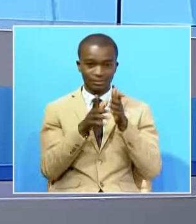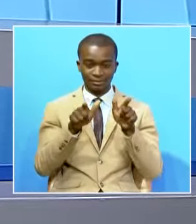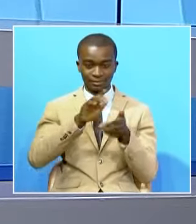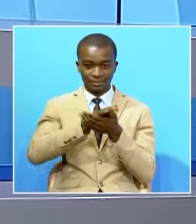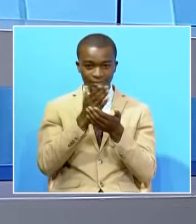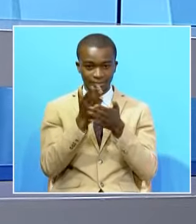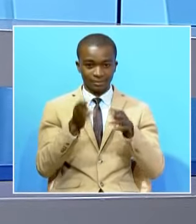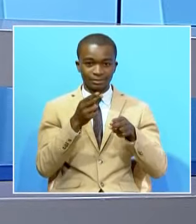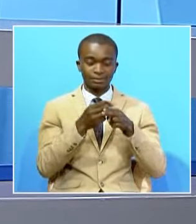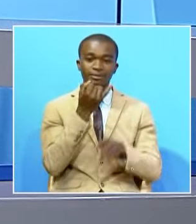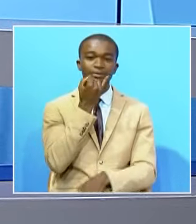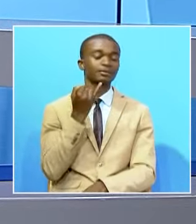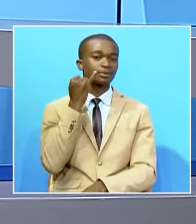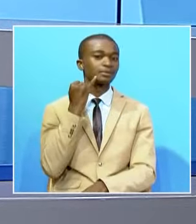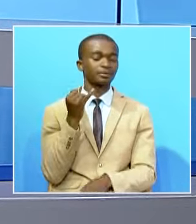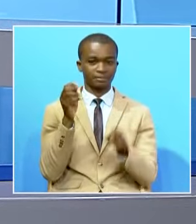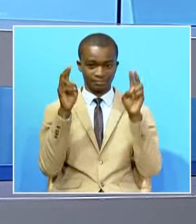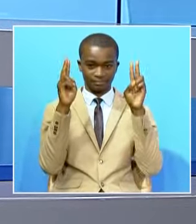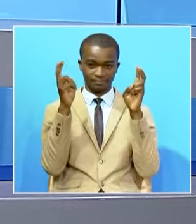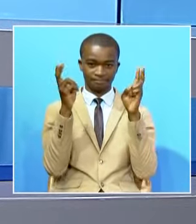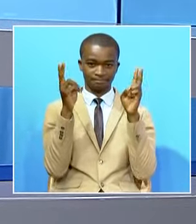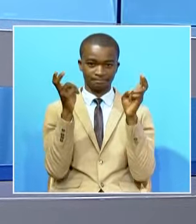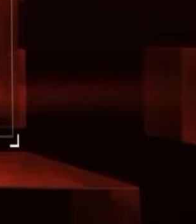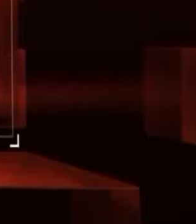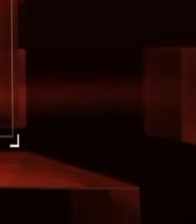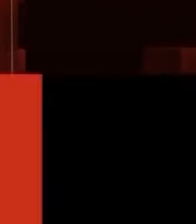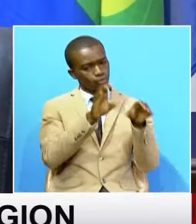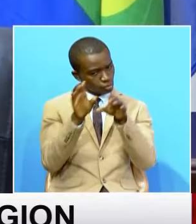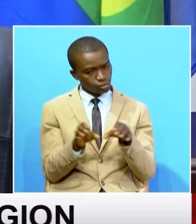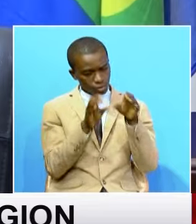is Joas Shikombwe. Let's look at the top stories making headlines.